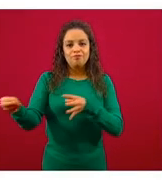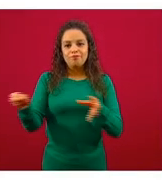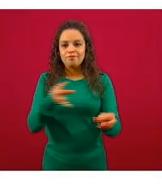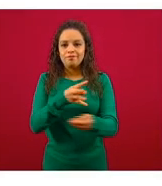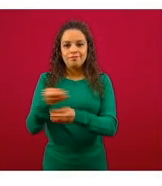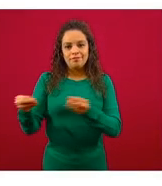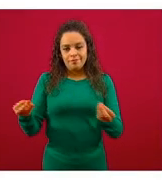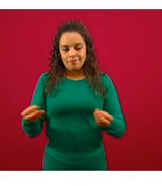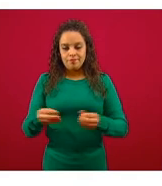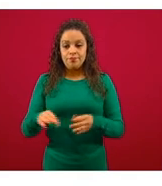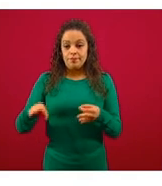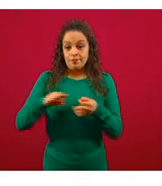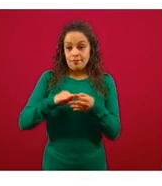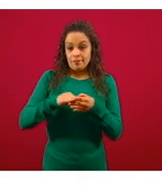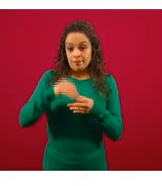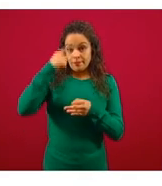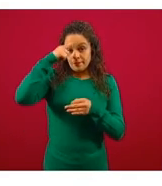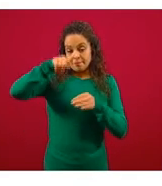we are